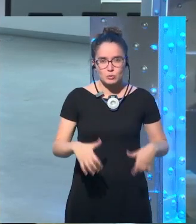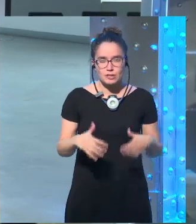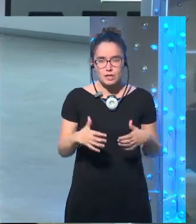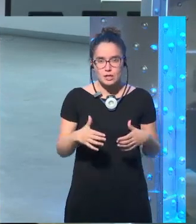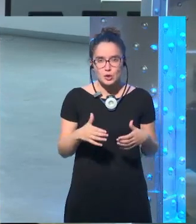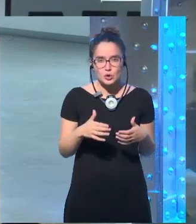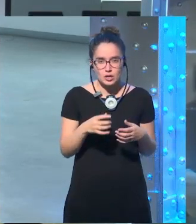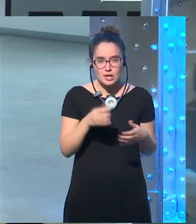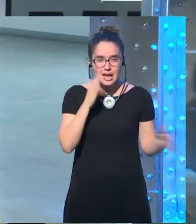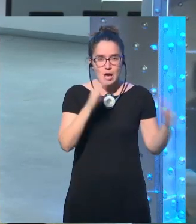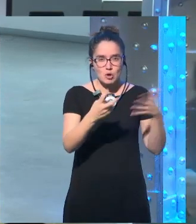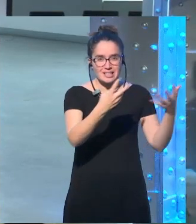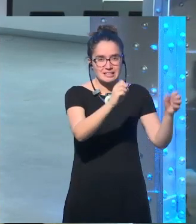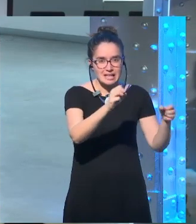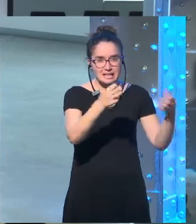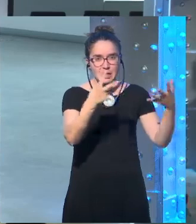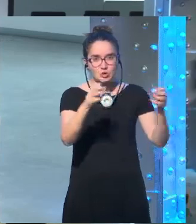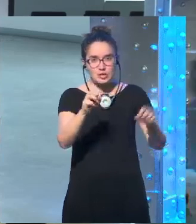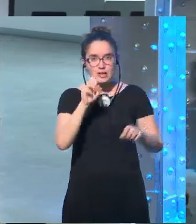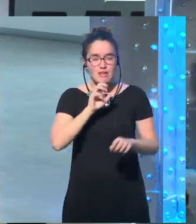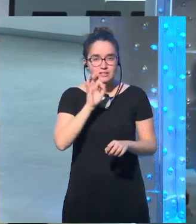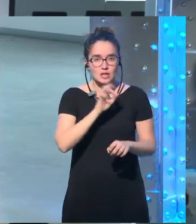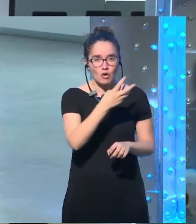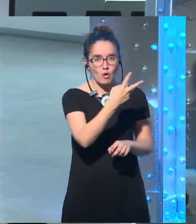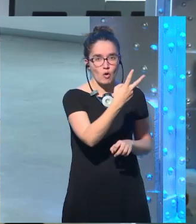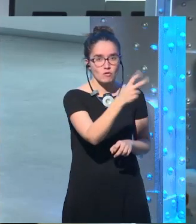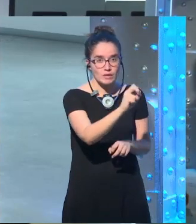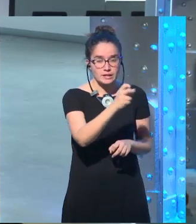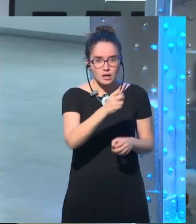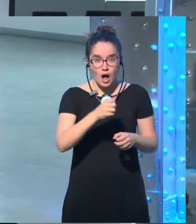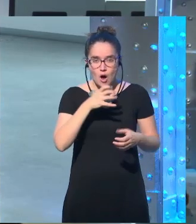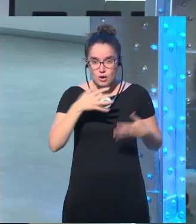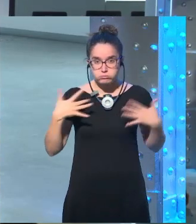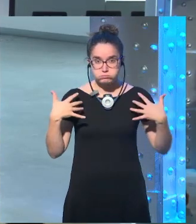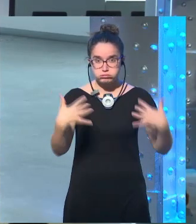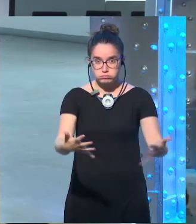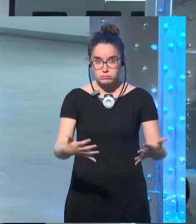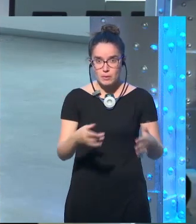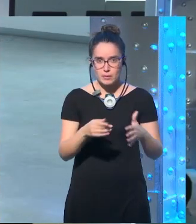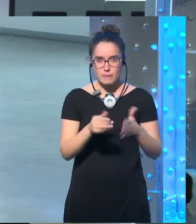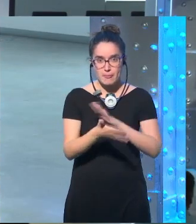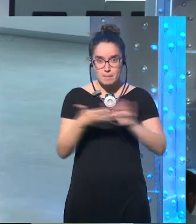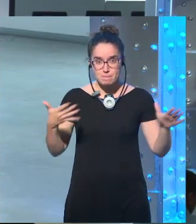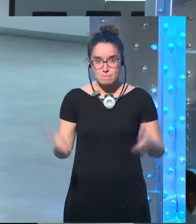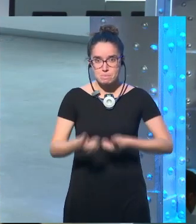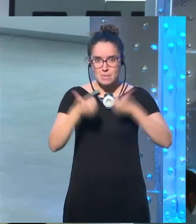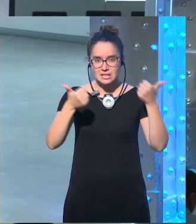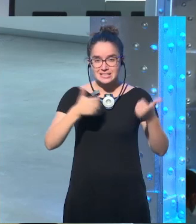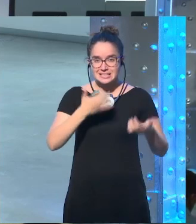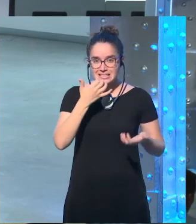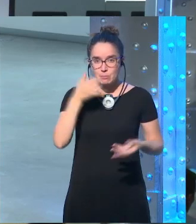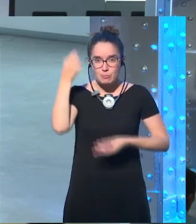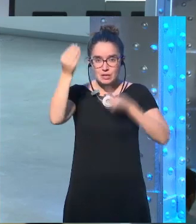1970s, this trend has accelerated. And if you believe that technology has been the